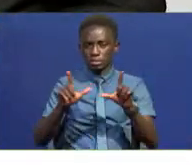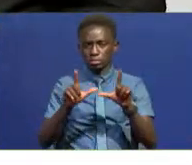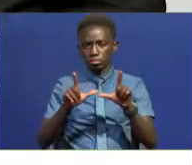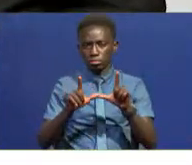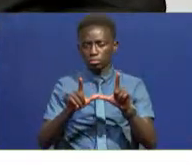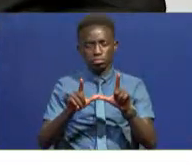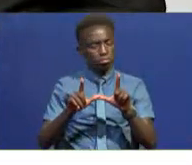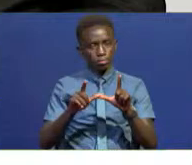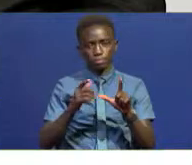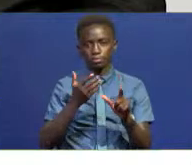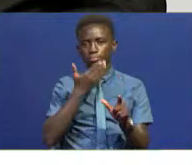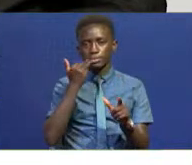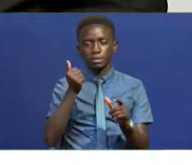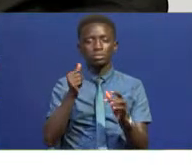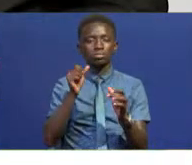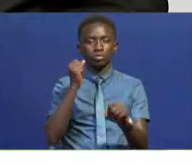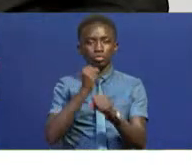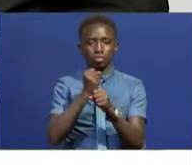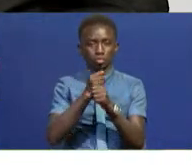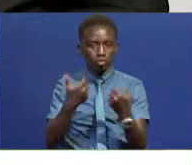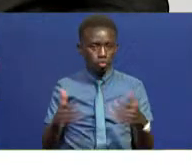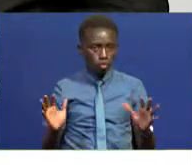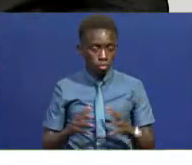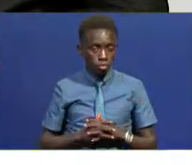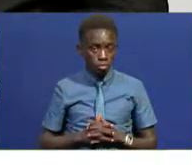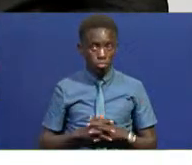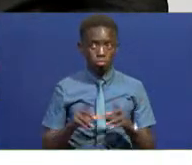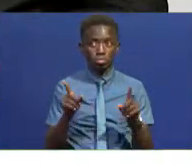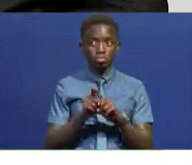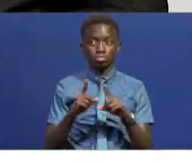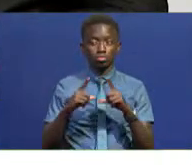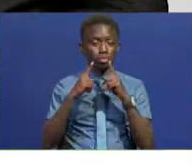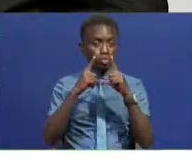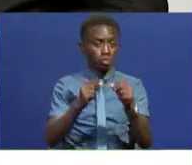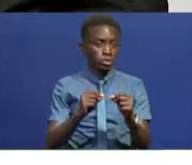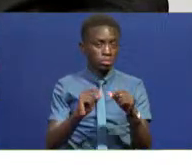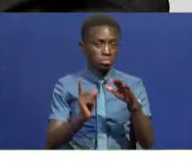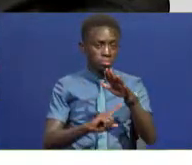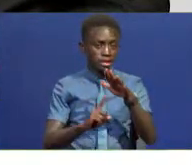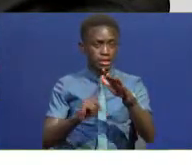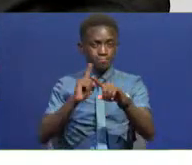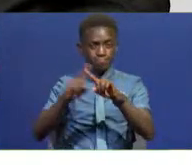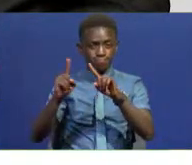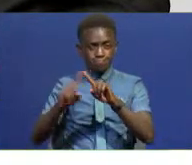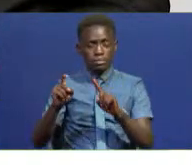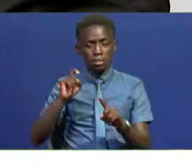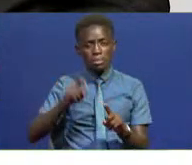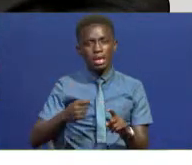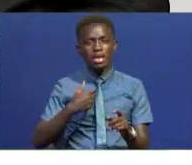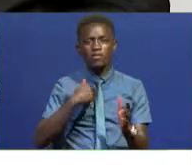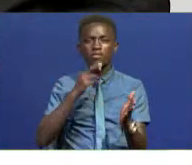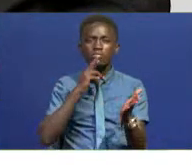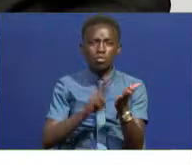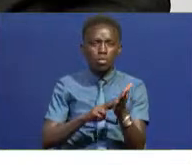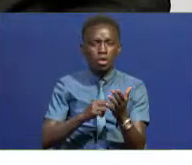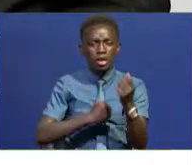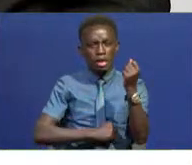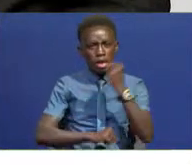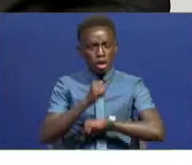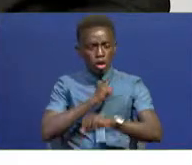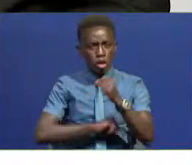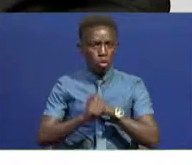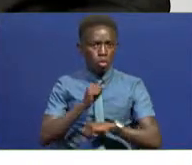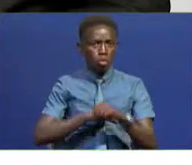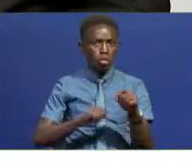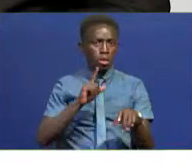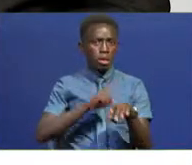instructed ministries and corporations to provide a report of action taken to correct audit queries raised. The